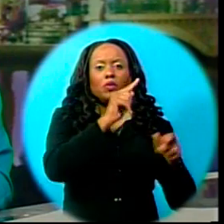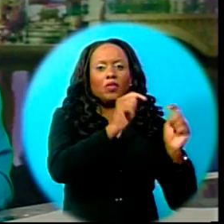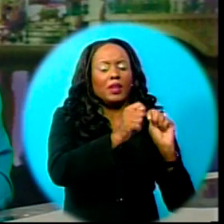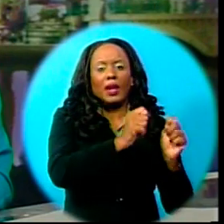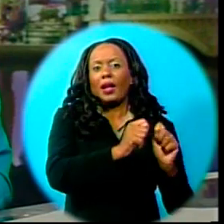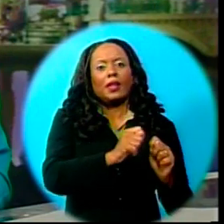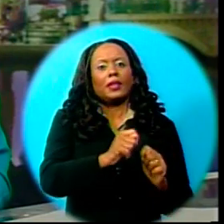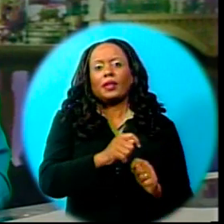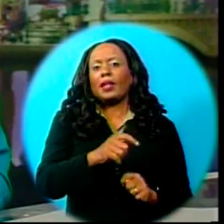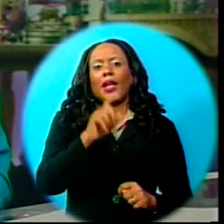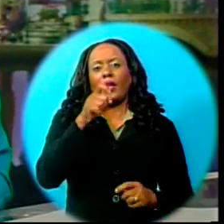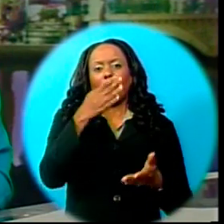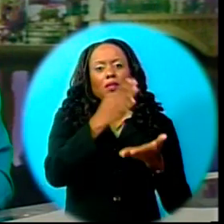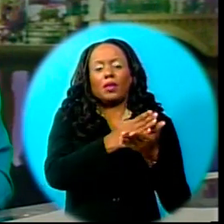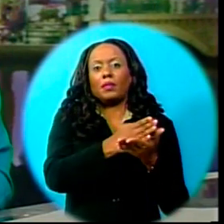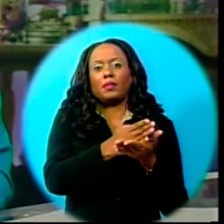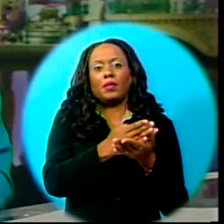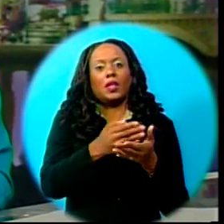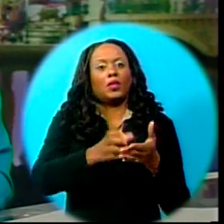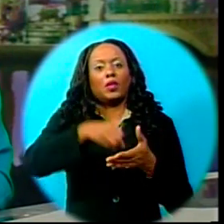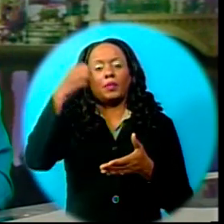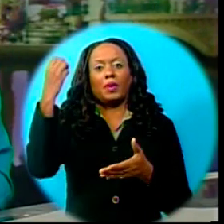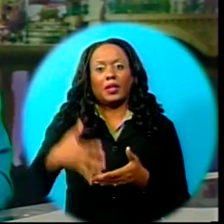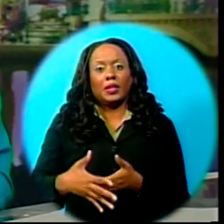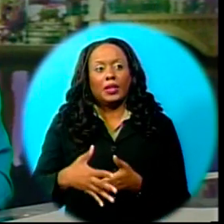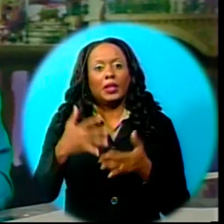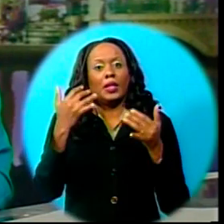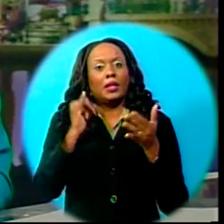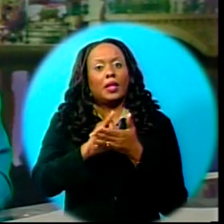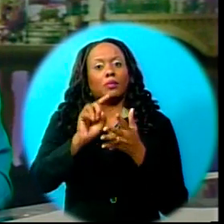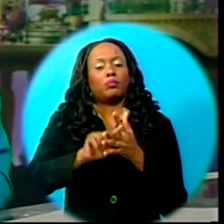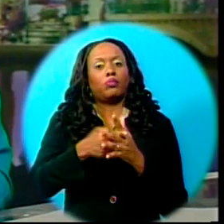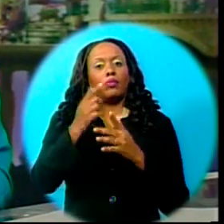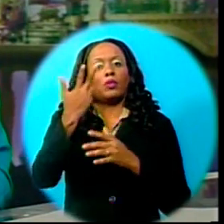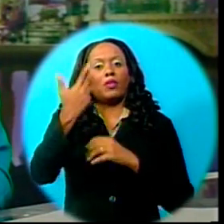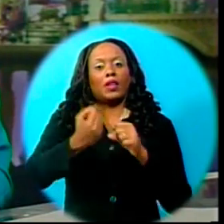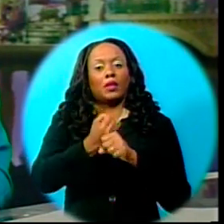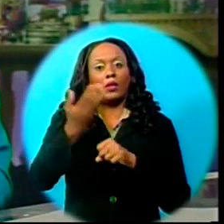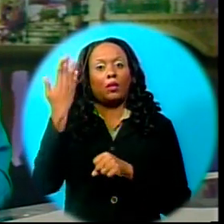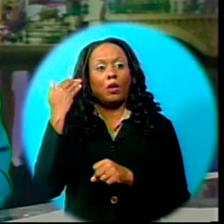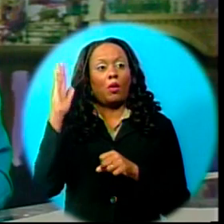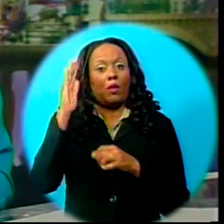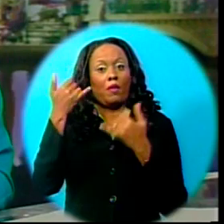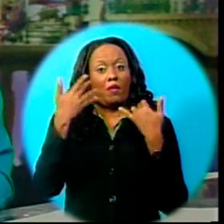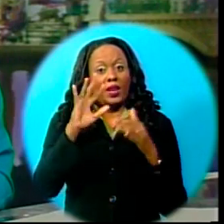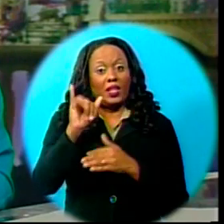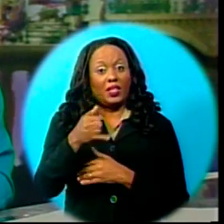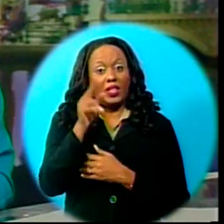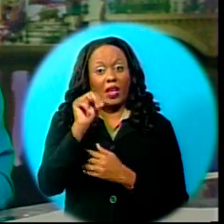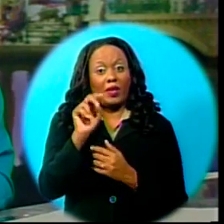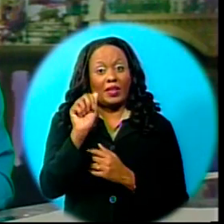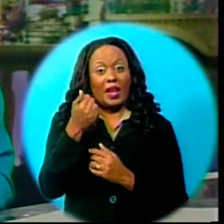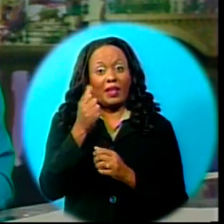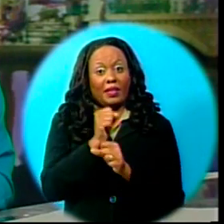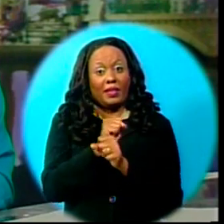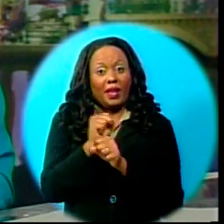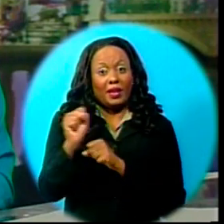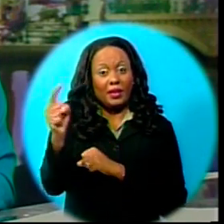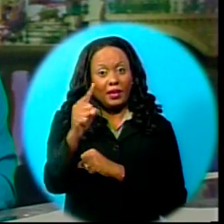on the route to Port of Spain. Now, that route was launched 3 years ago, and it will end on January 10th next